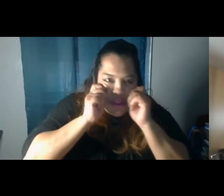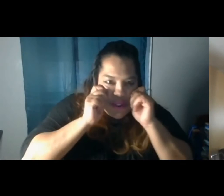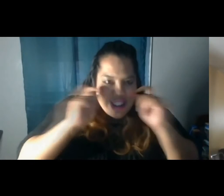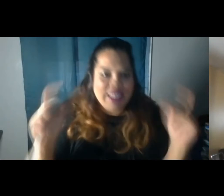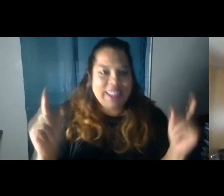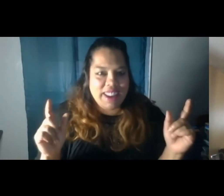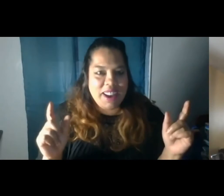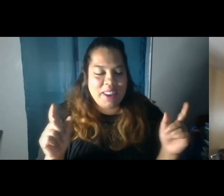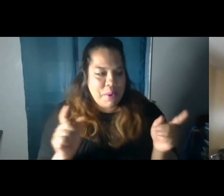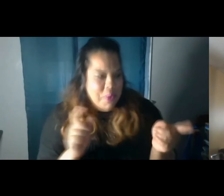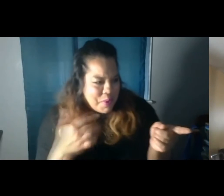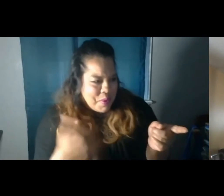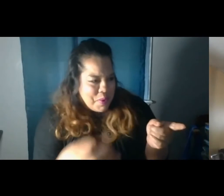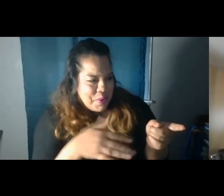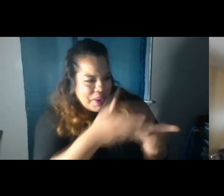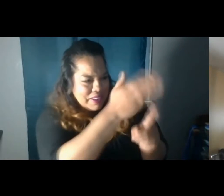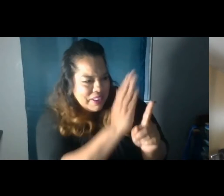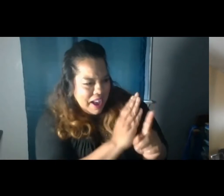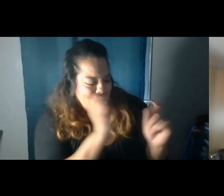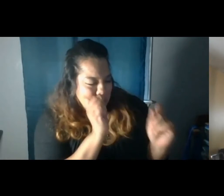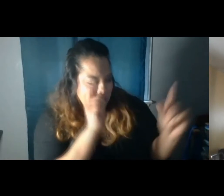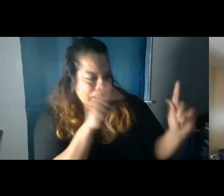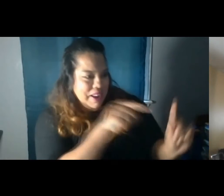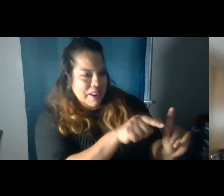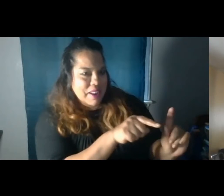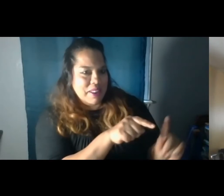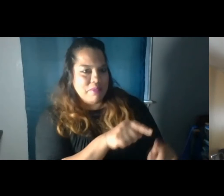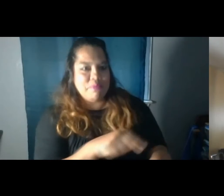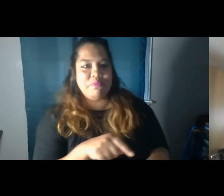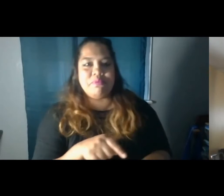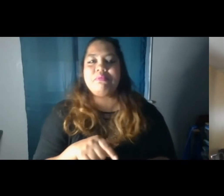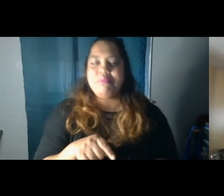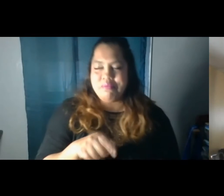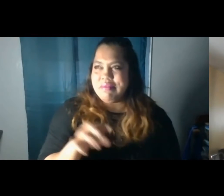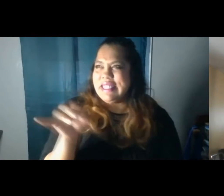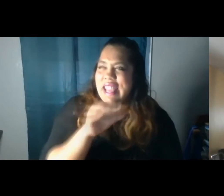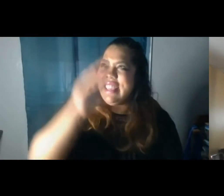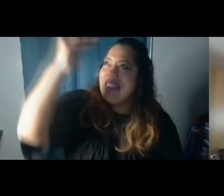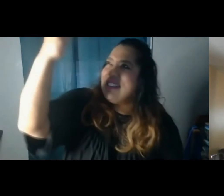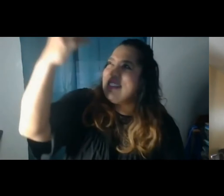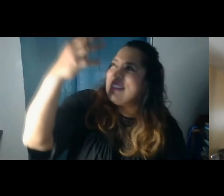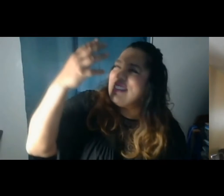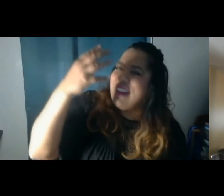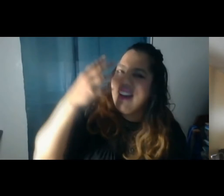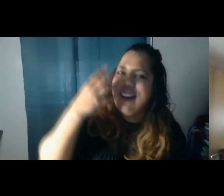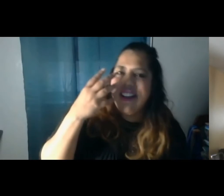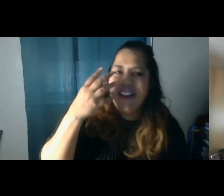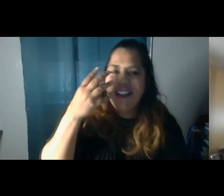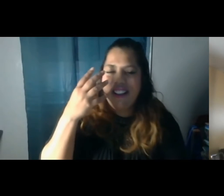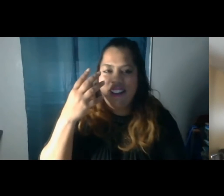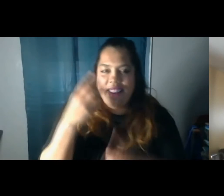God waking up. It is the sun poking its sweet head out